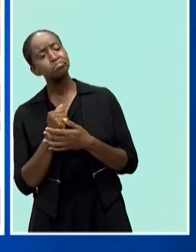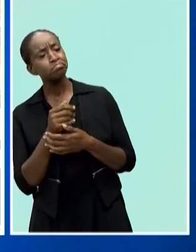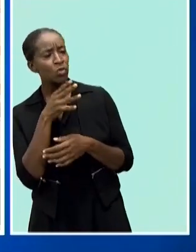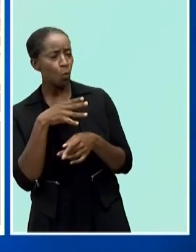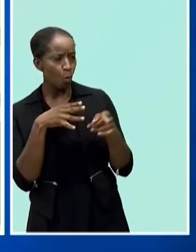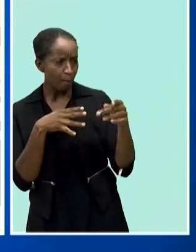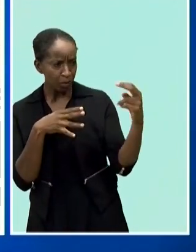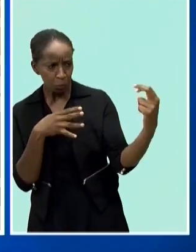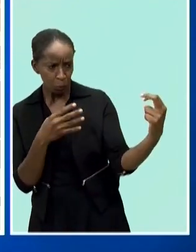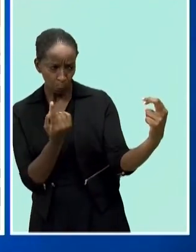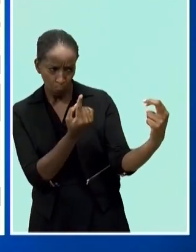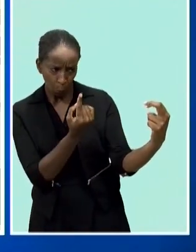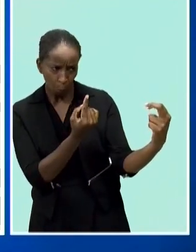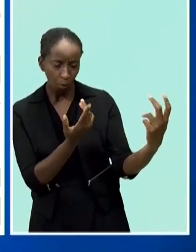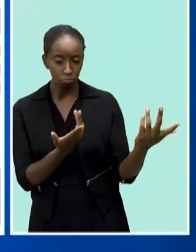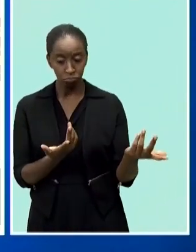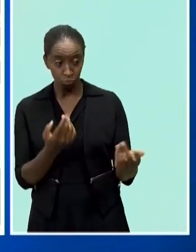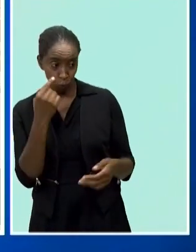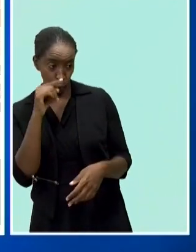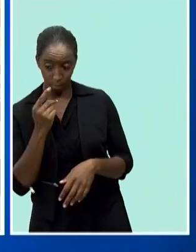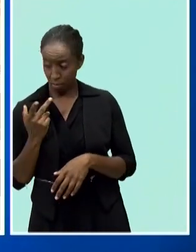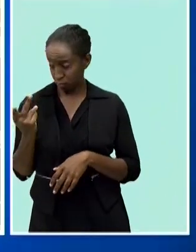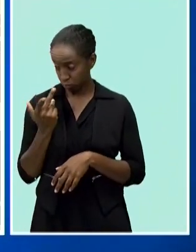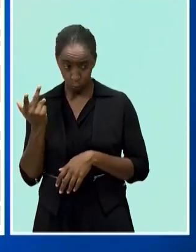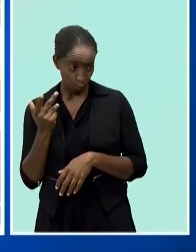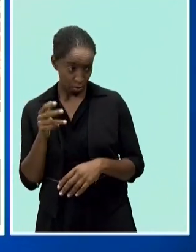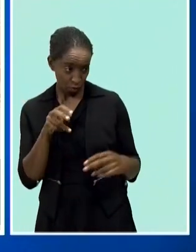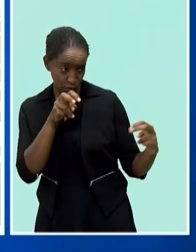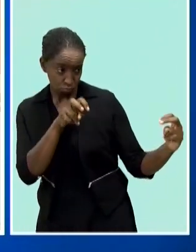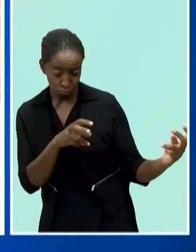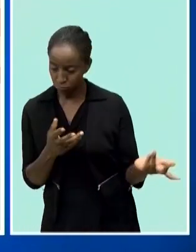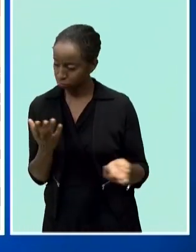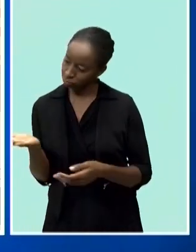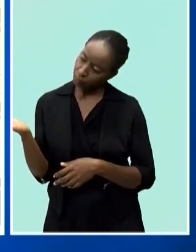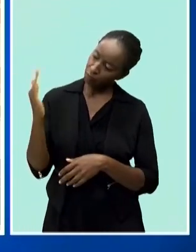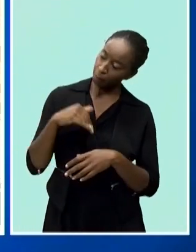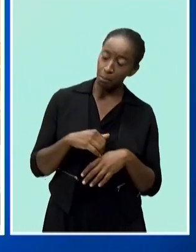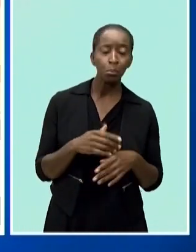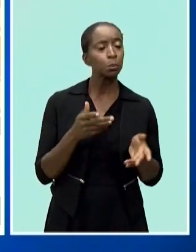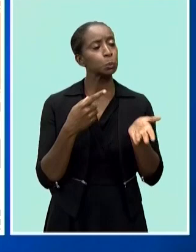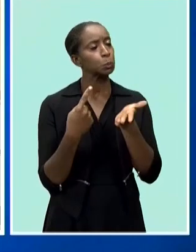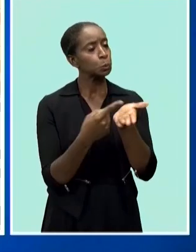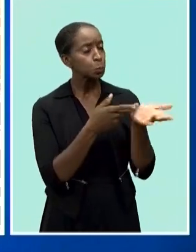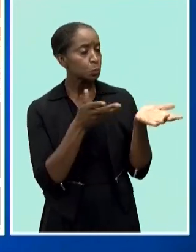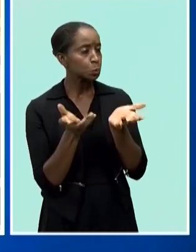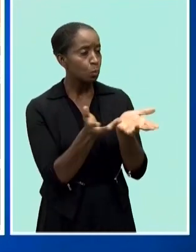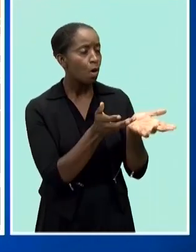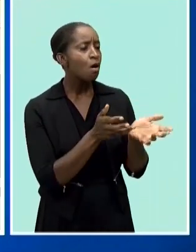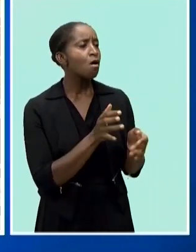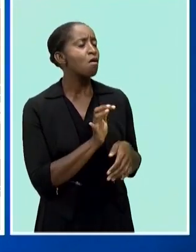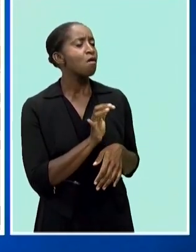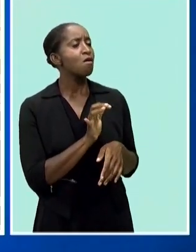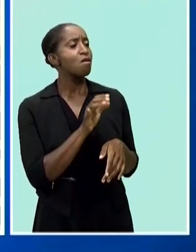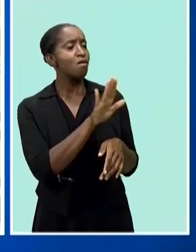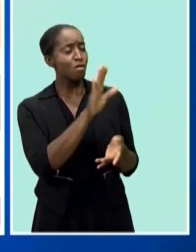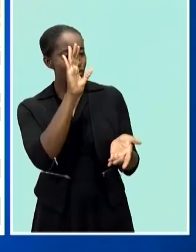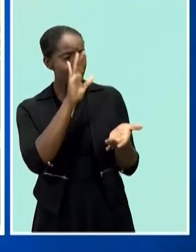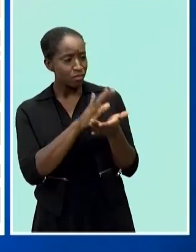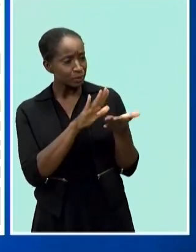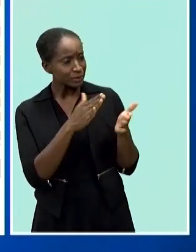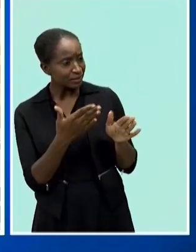could sit with her, and she agreed. It turns out the woman, Eleanor, had lost her husband and the next day would have been their 60th